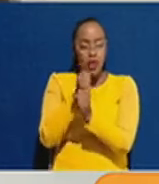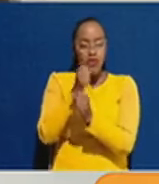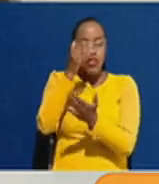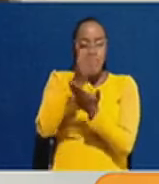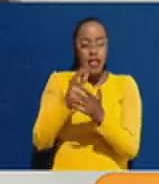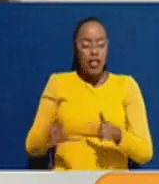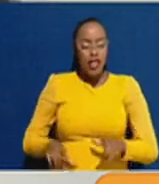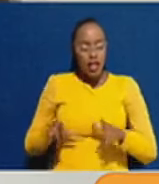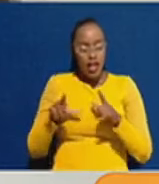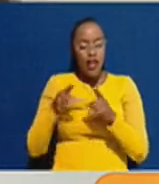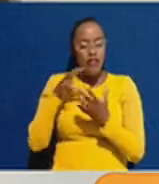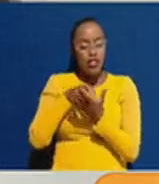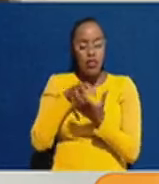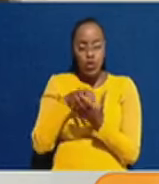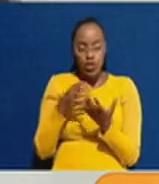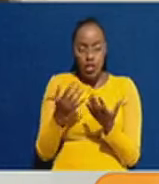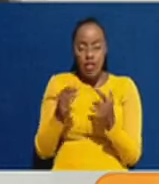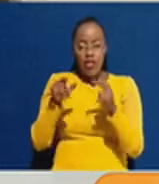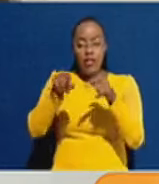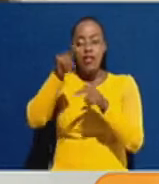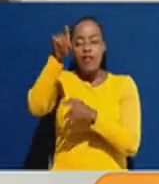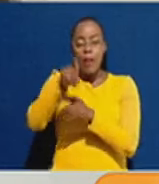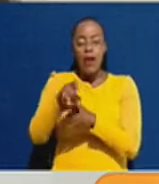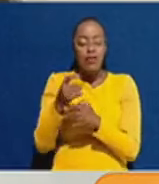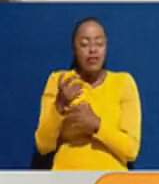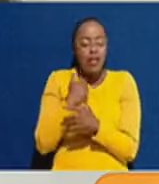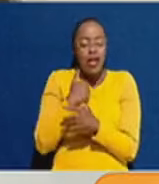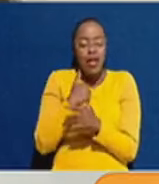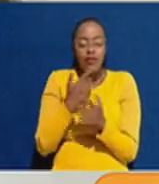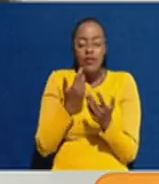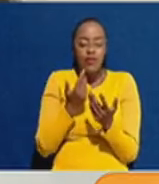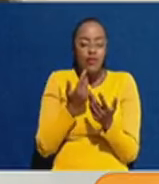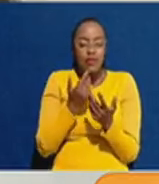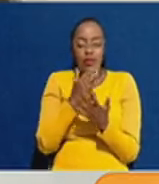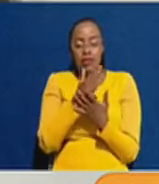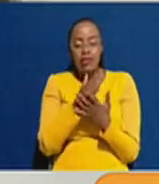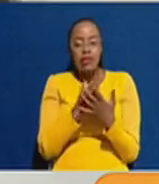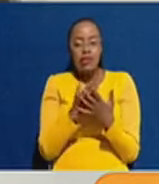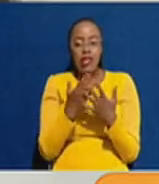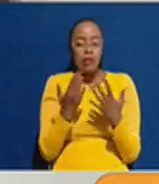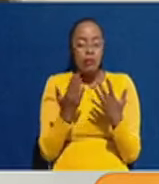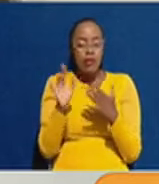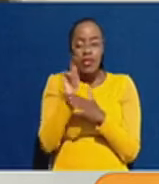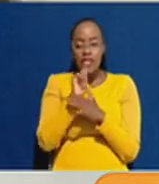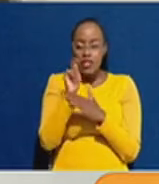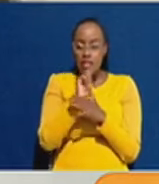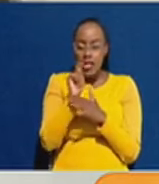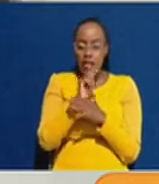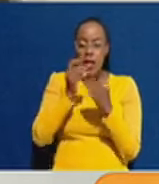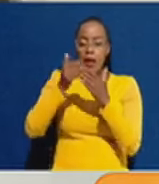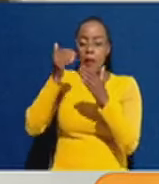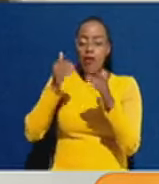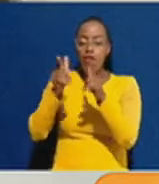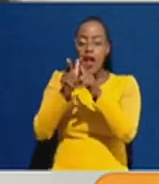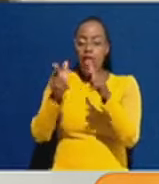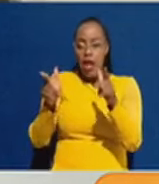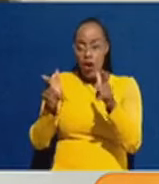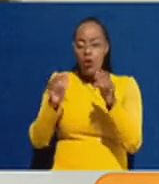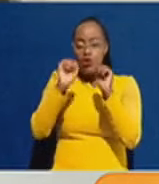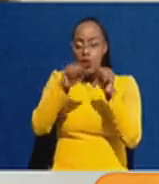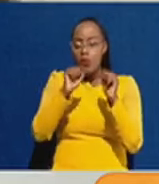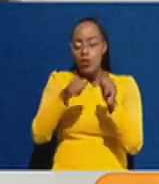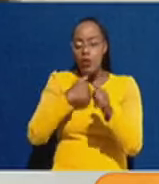life situations. They have to be exposed to some training before they can be allowed to even tackle